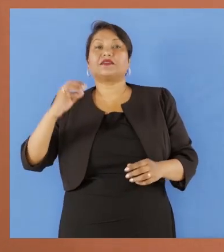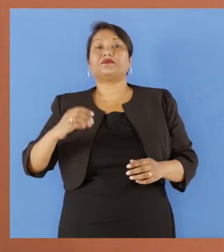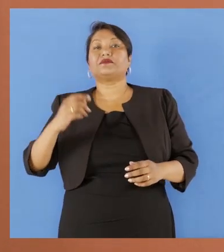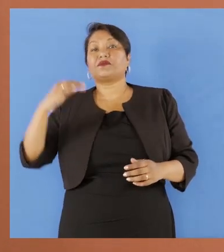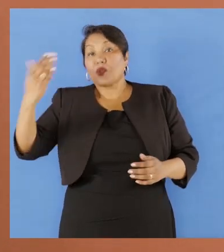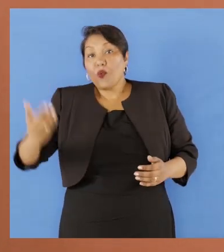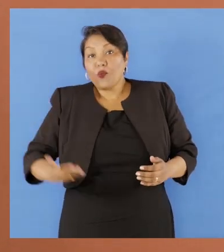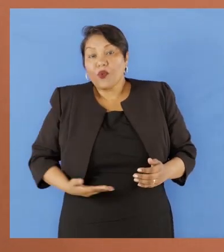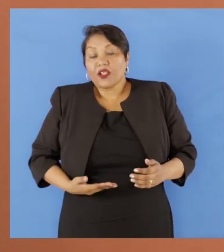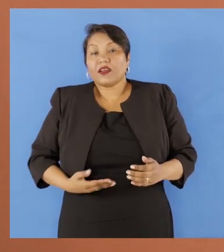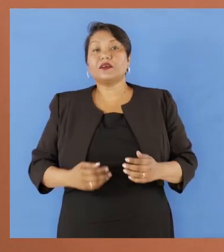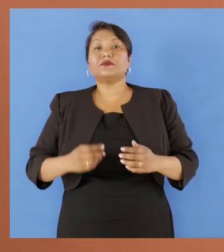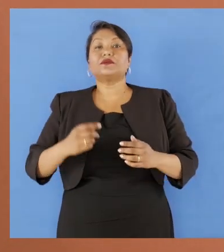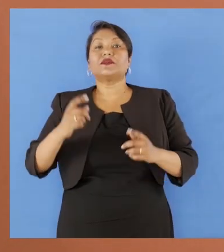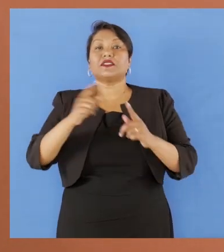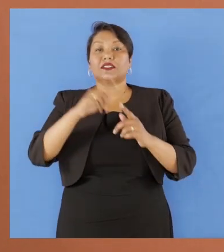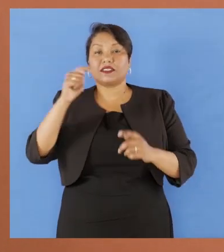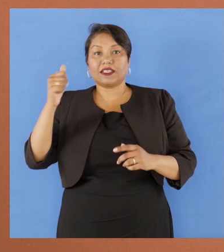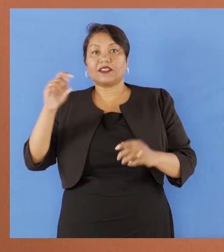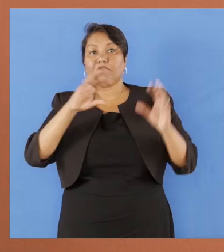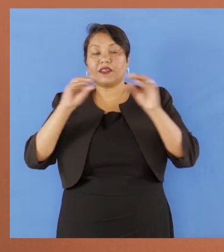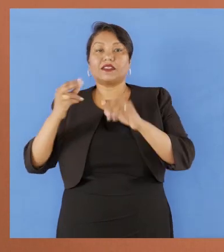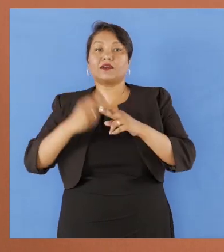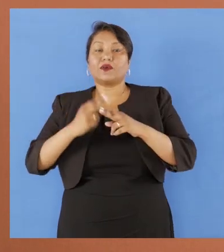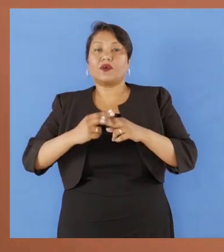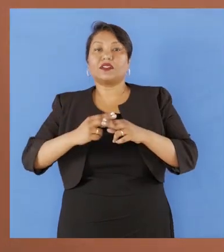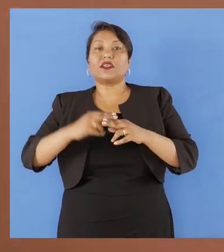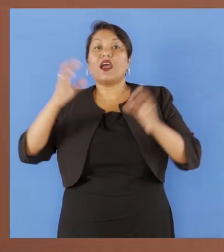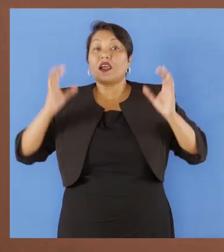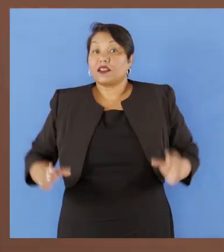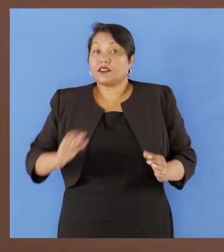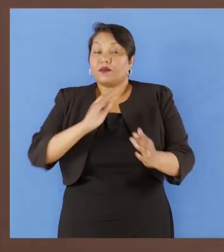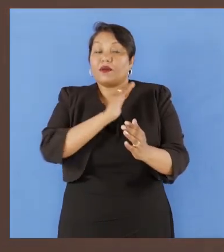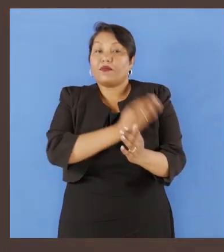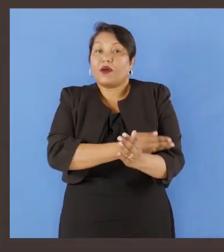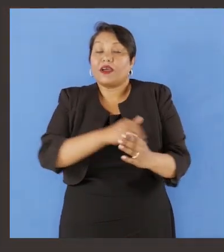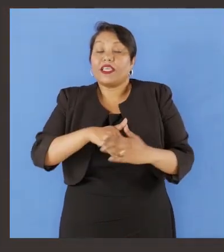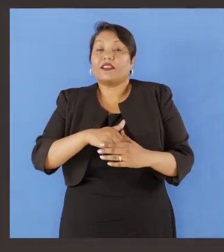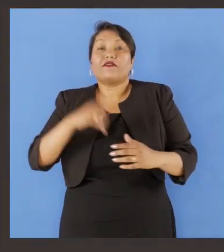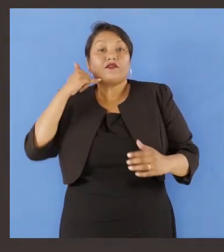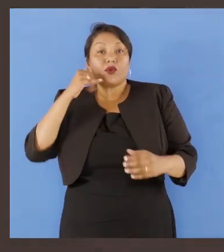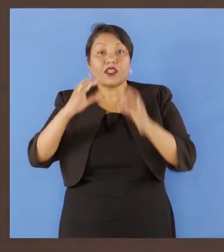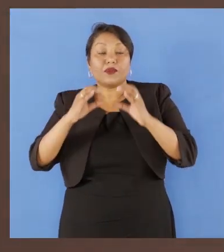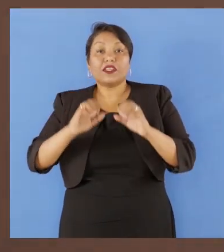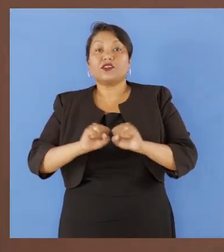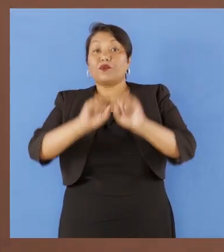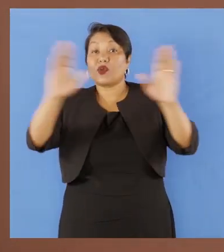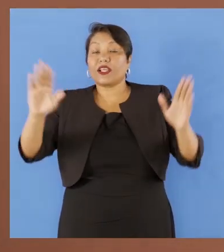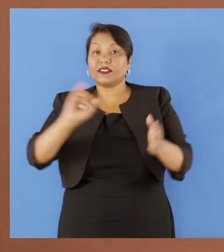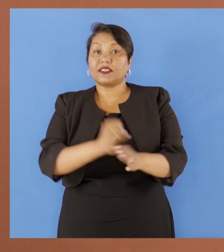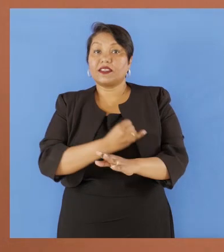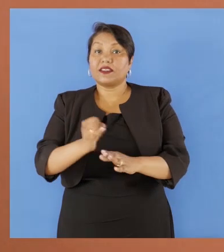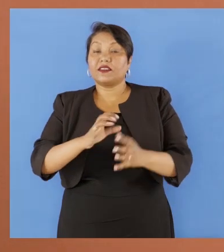to TATT's 29th ICT Open Forum titled Consumer Power in the Telecommunications and Broadcasting